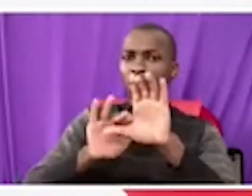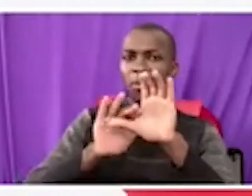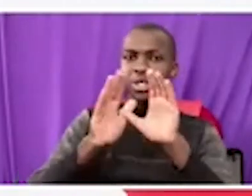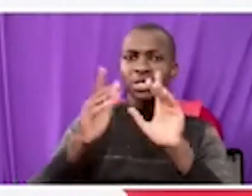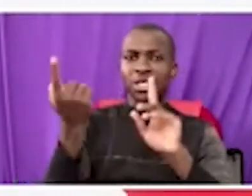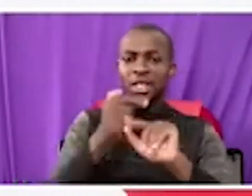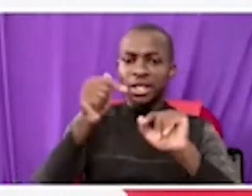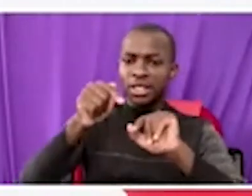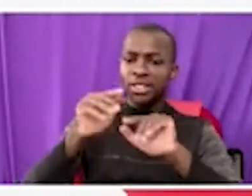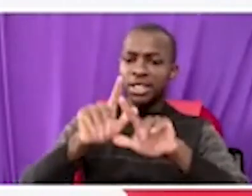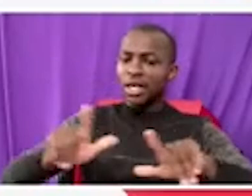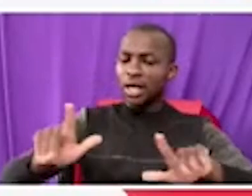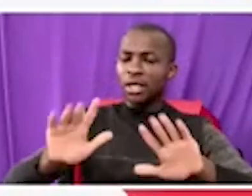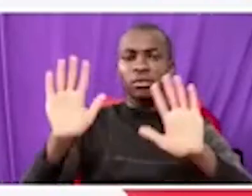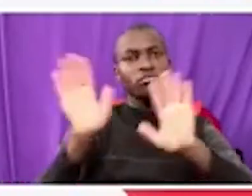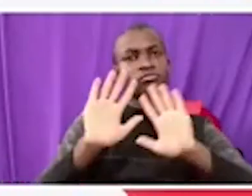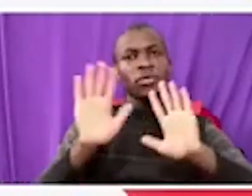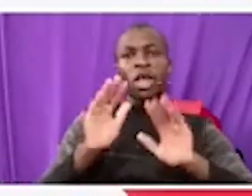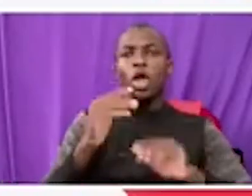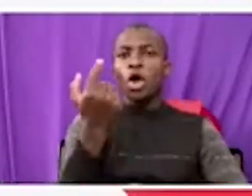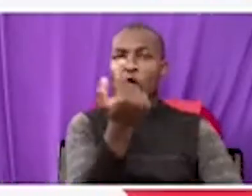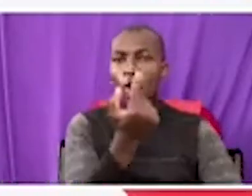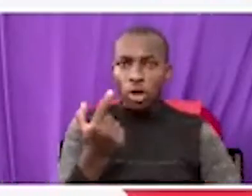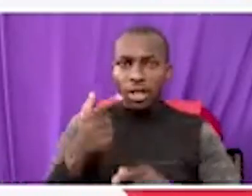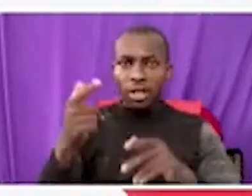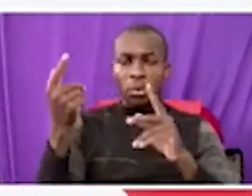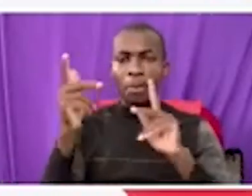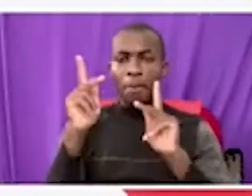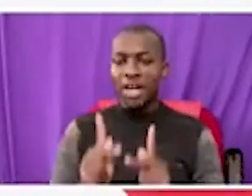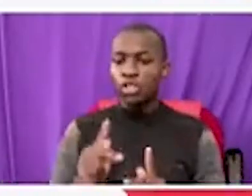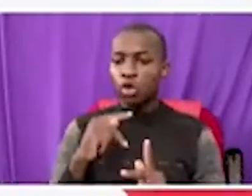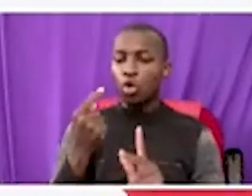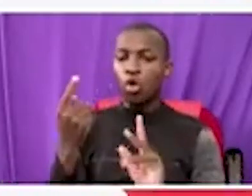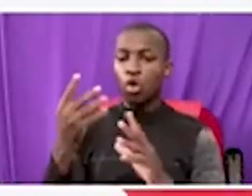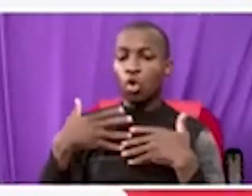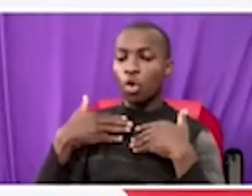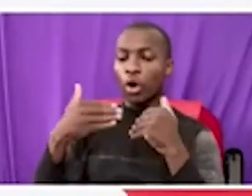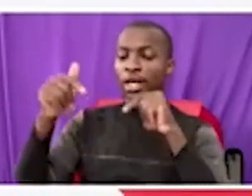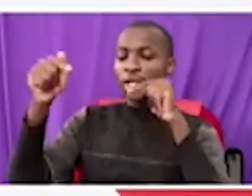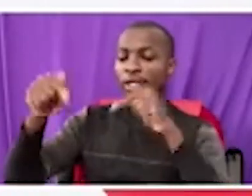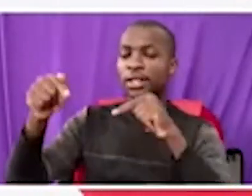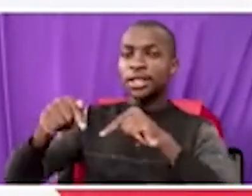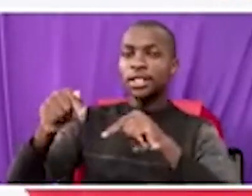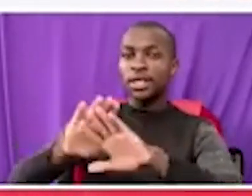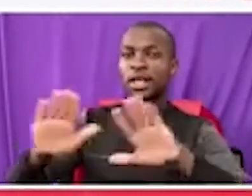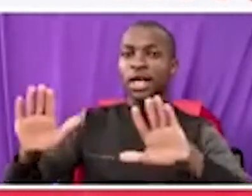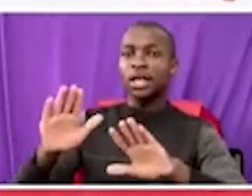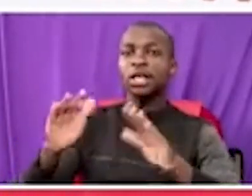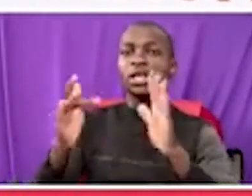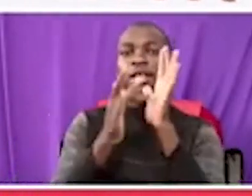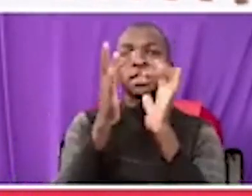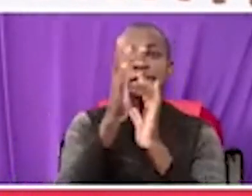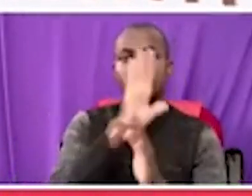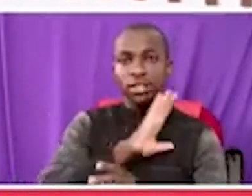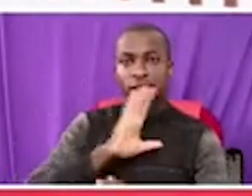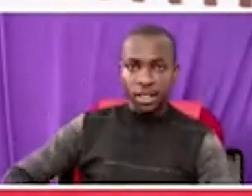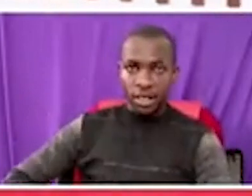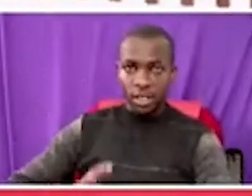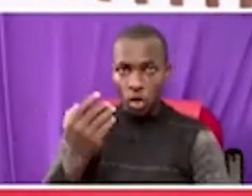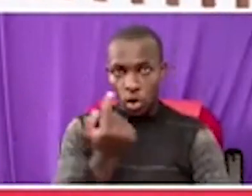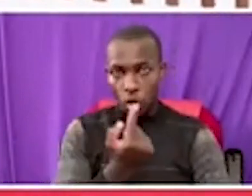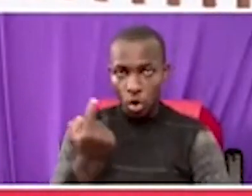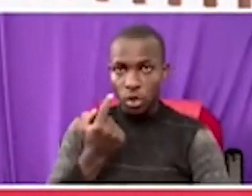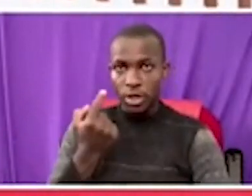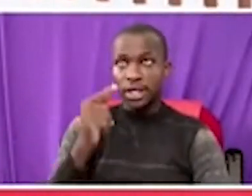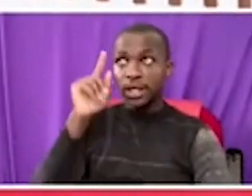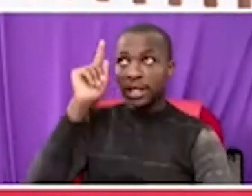only person that can heal this motherland is Jesus Christ. And when we go to him and tell him, heal our land, he